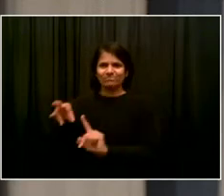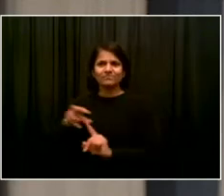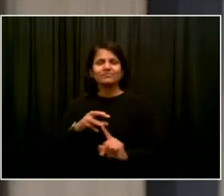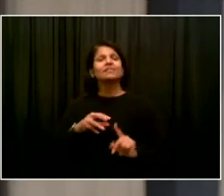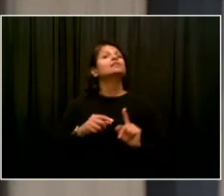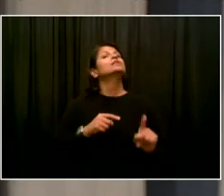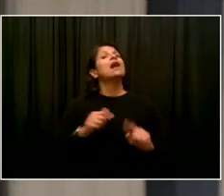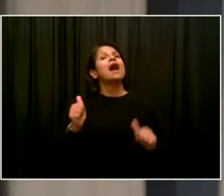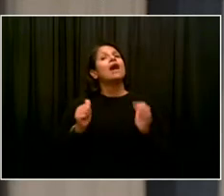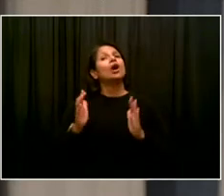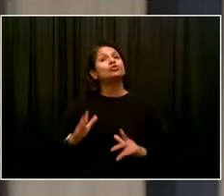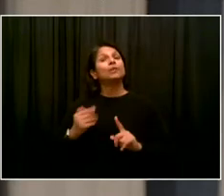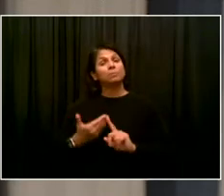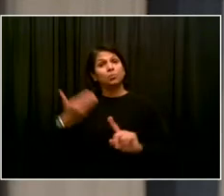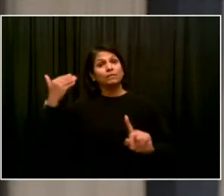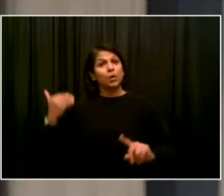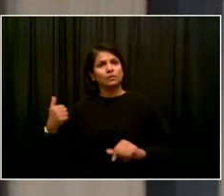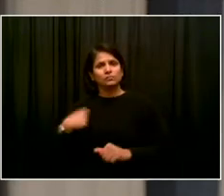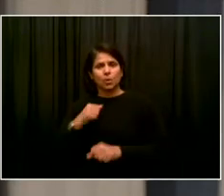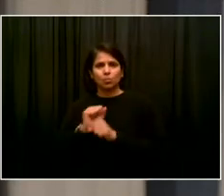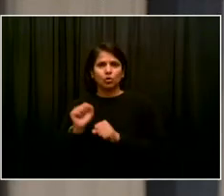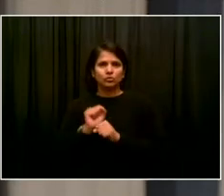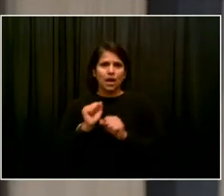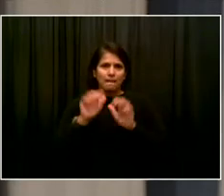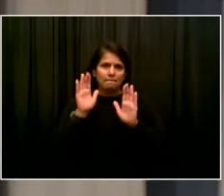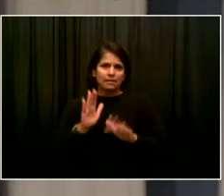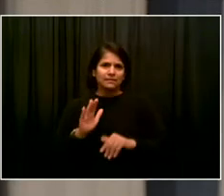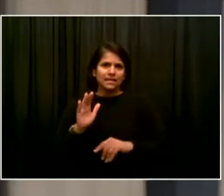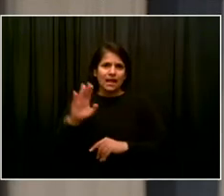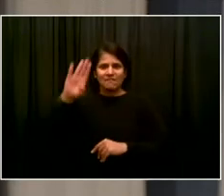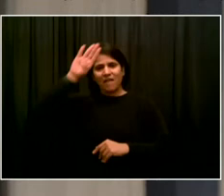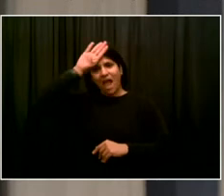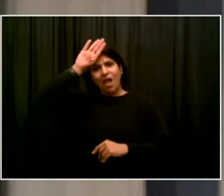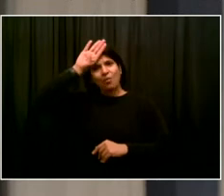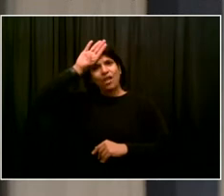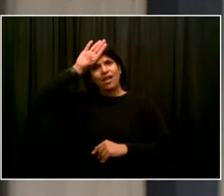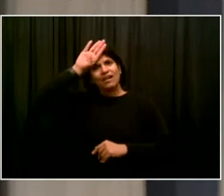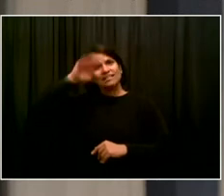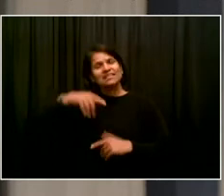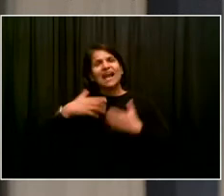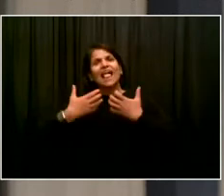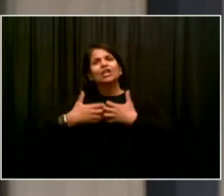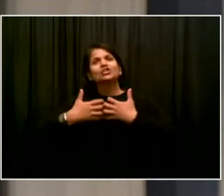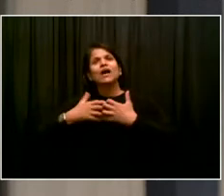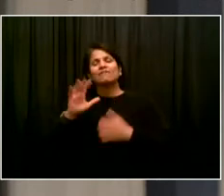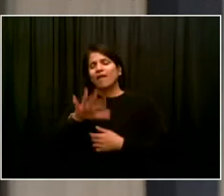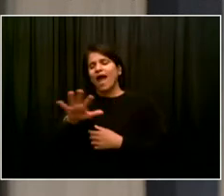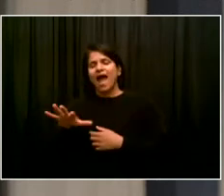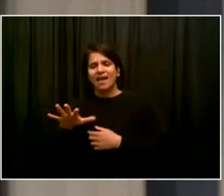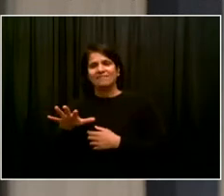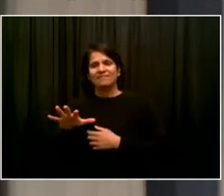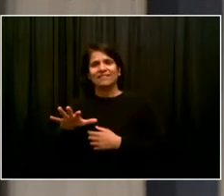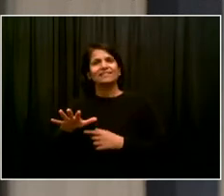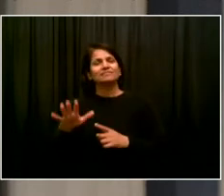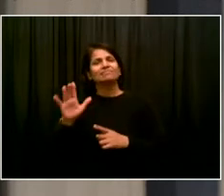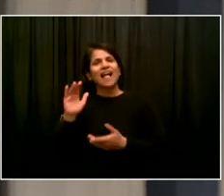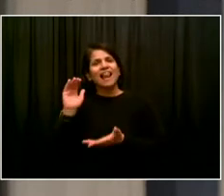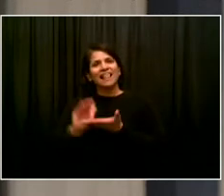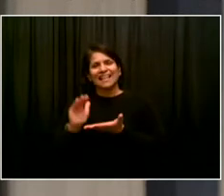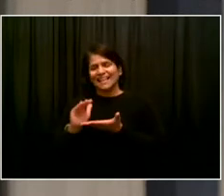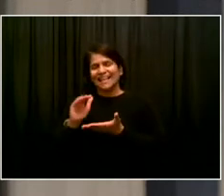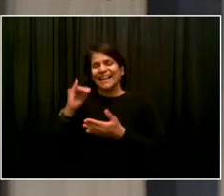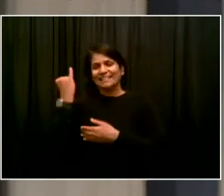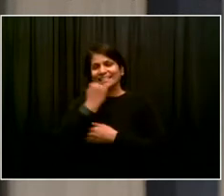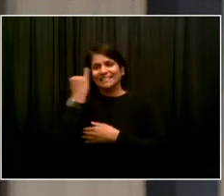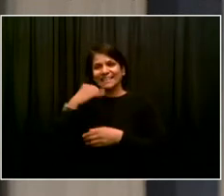know, at Engine 55 in Little Italy. And I'll always be grateful to them for allowing me to work beside them in the